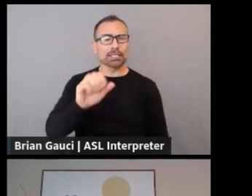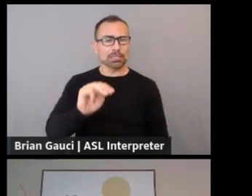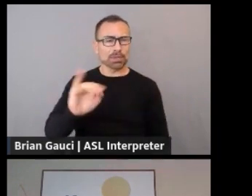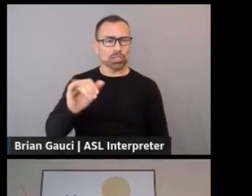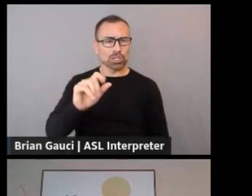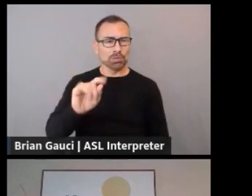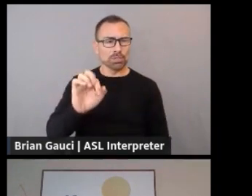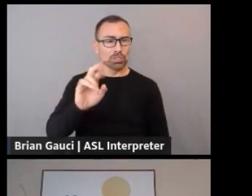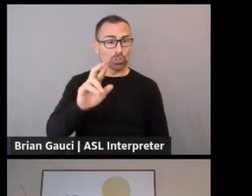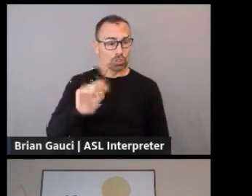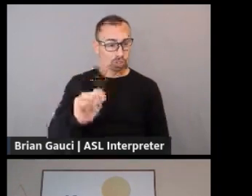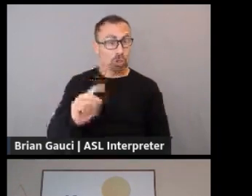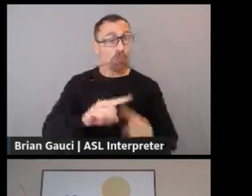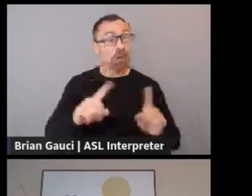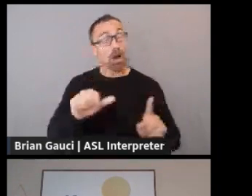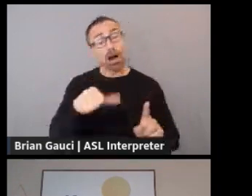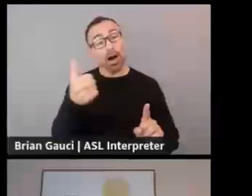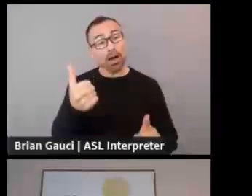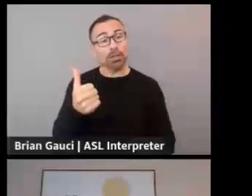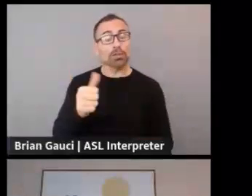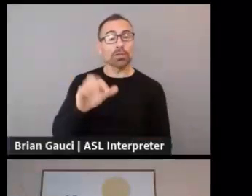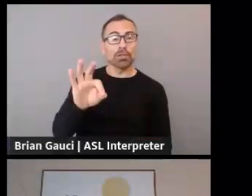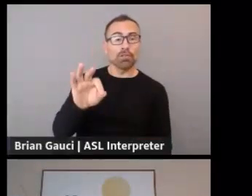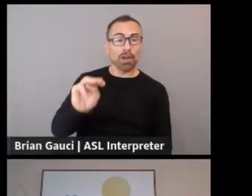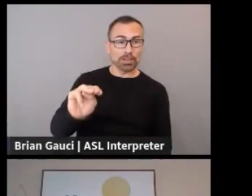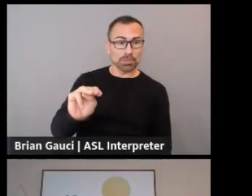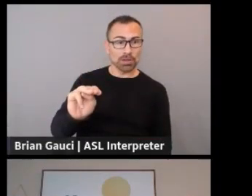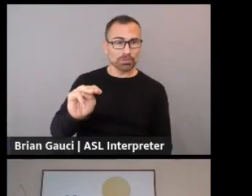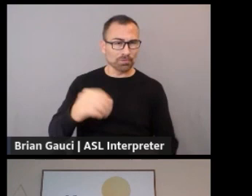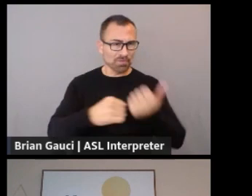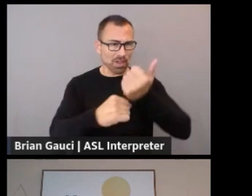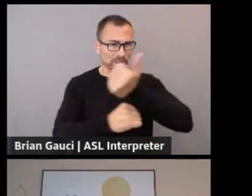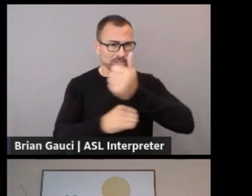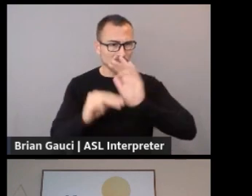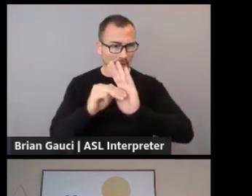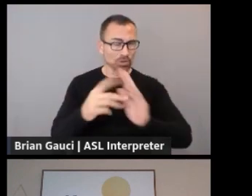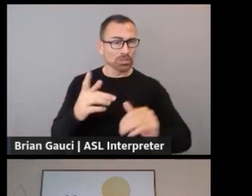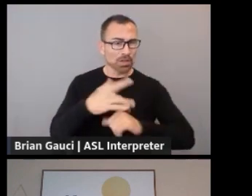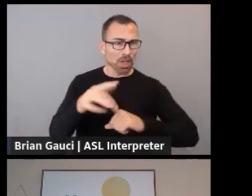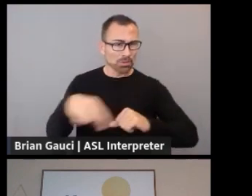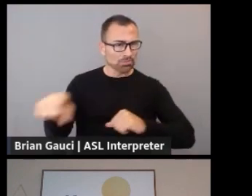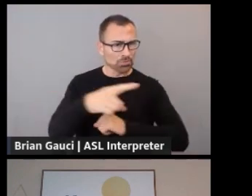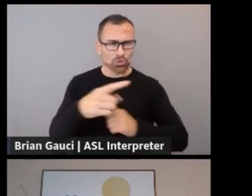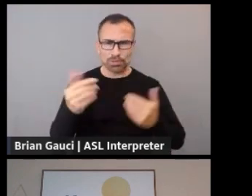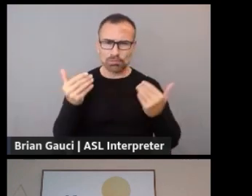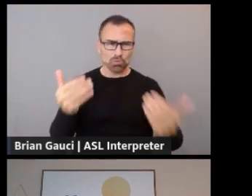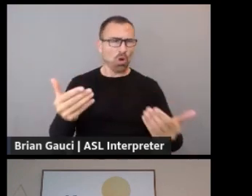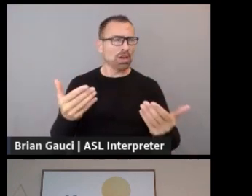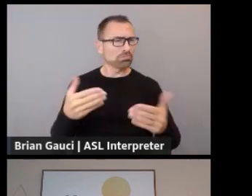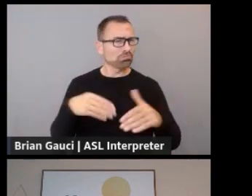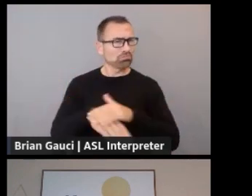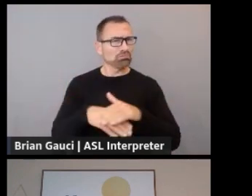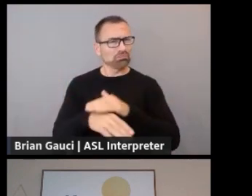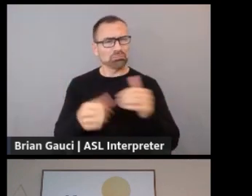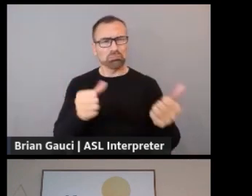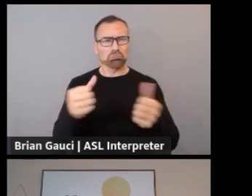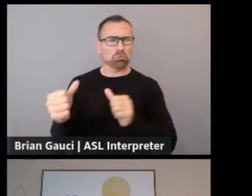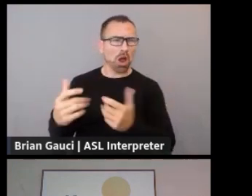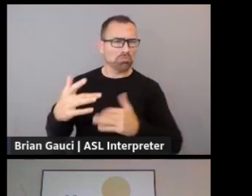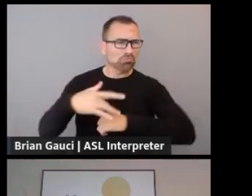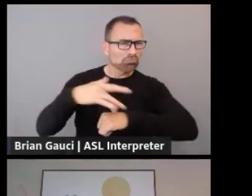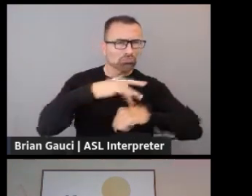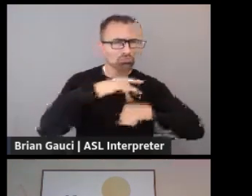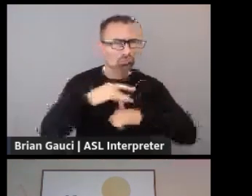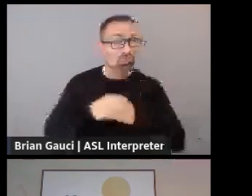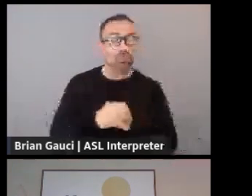models that are available for you to try. So we definitely welcome customers to come in and try. And